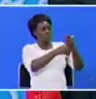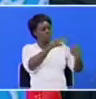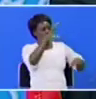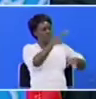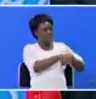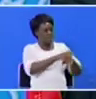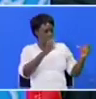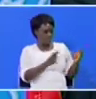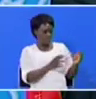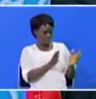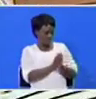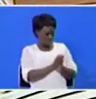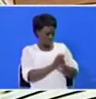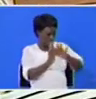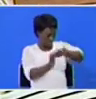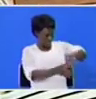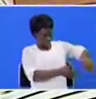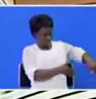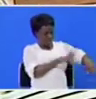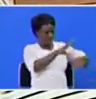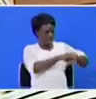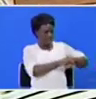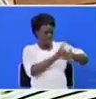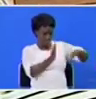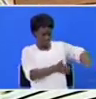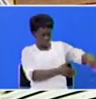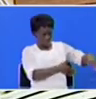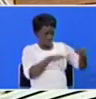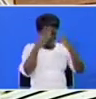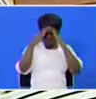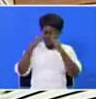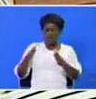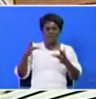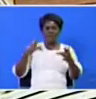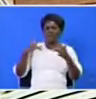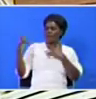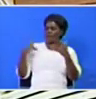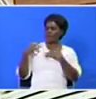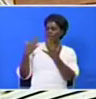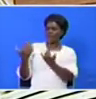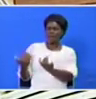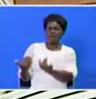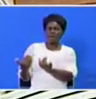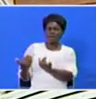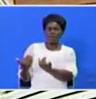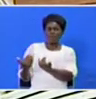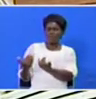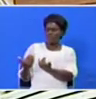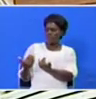alliance. Okay, let's move away from the super alliance and focus on some of the concerns that were that are now being raised by the